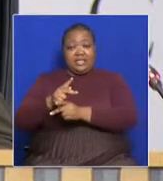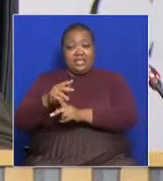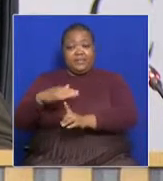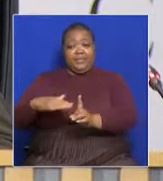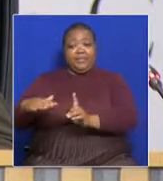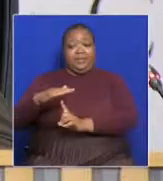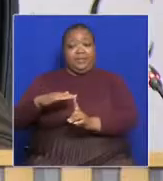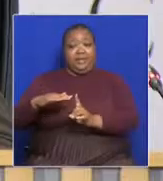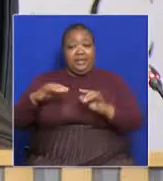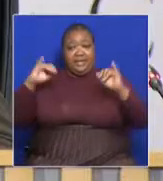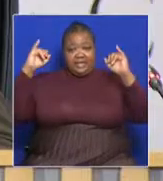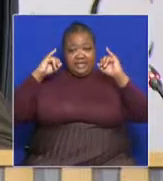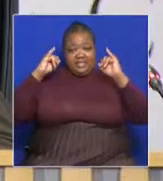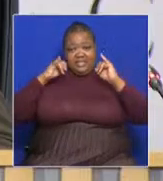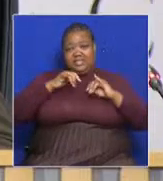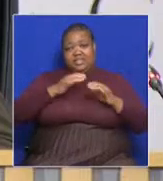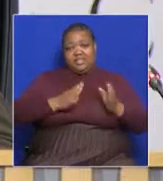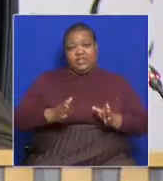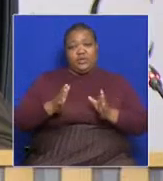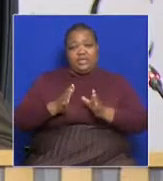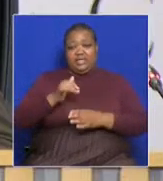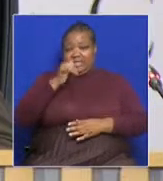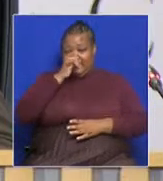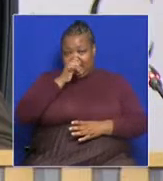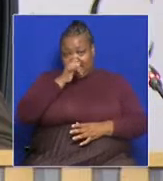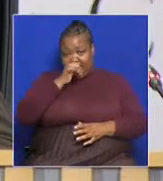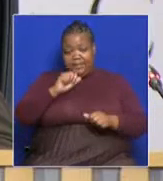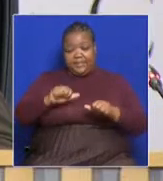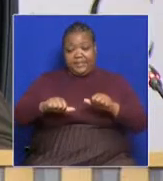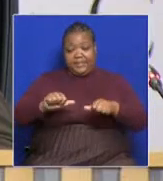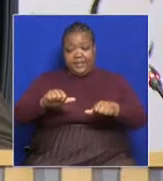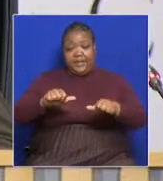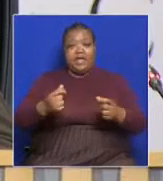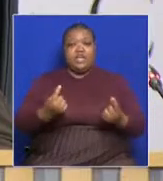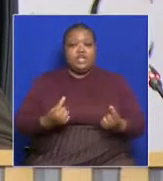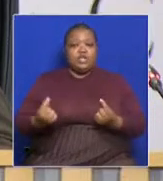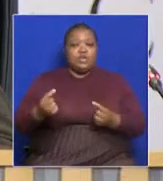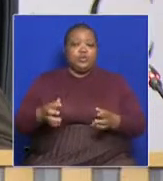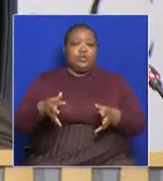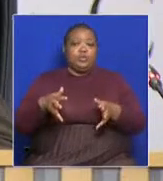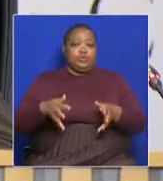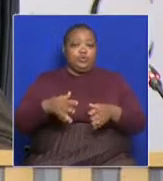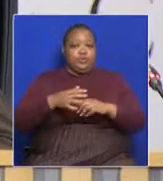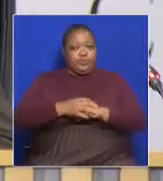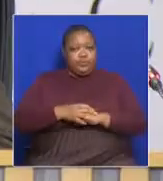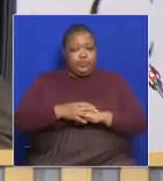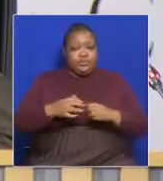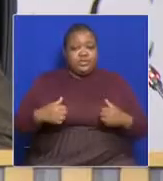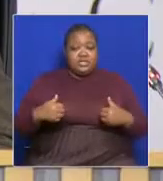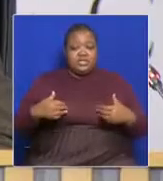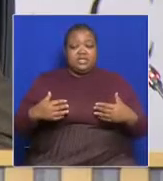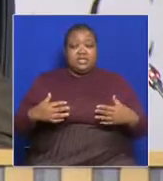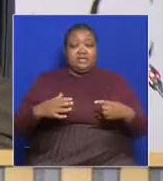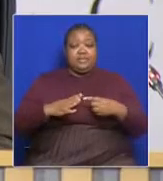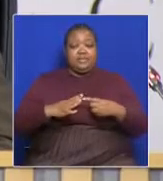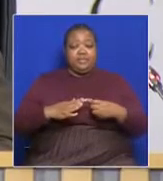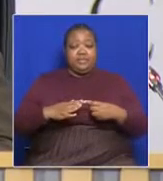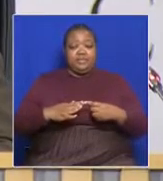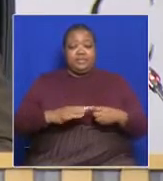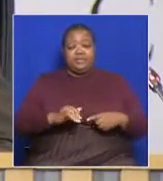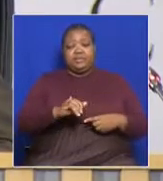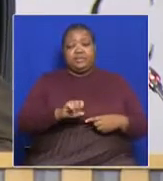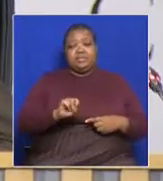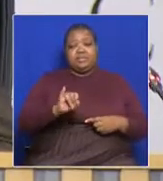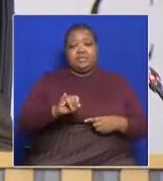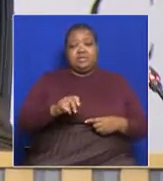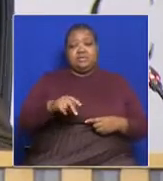was the correct sequence to do things, seeing as how the initial step of Isipingo fell off. Now it's gone there.